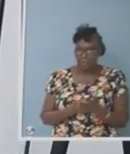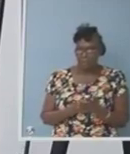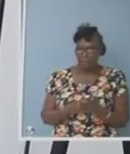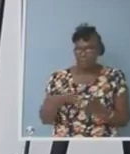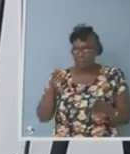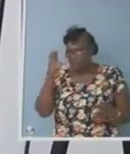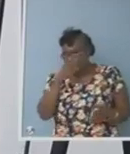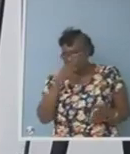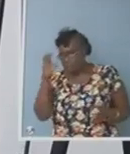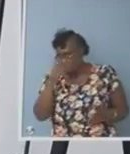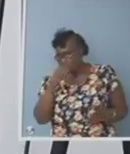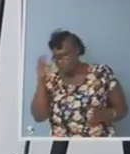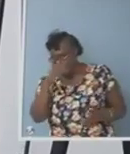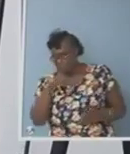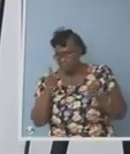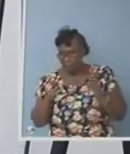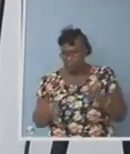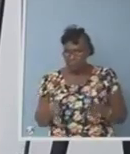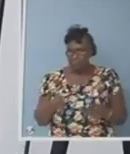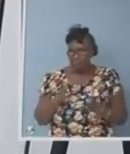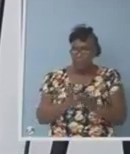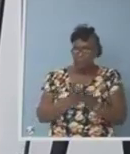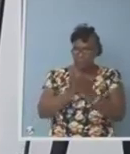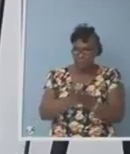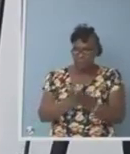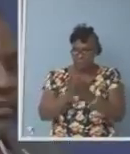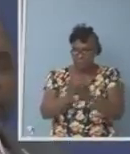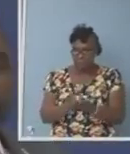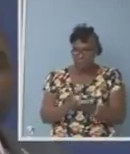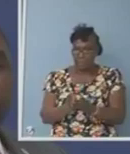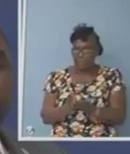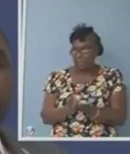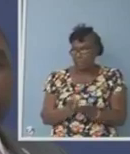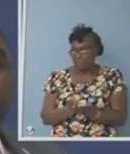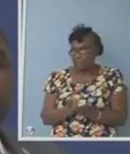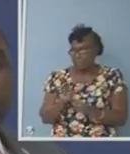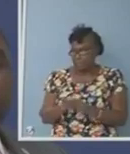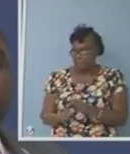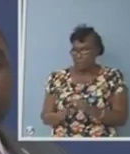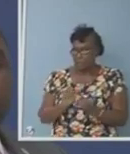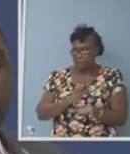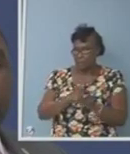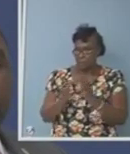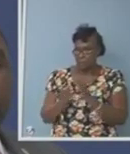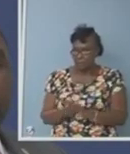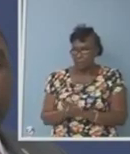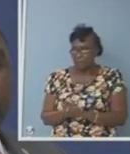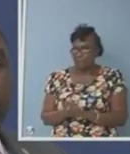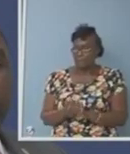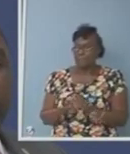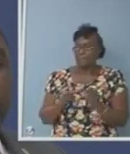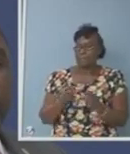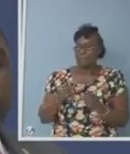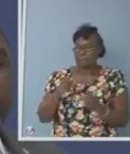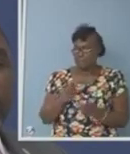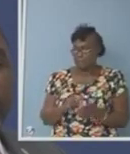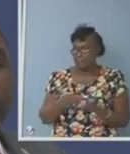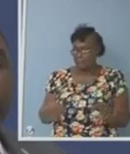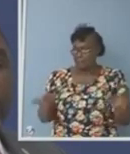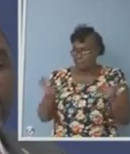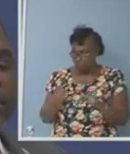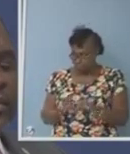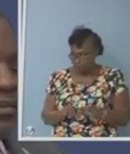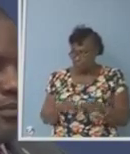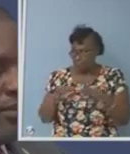persons using the sea bridge as a precautionary measure? It has become very necessary, and